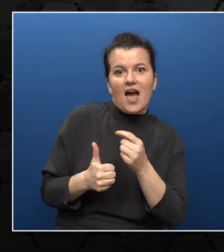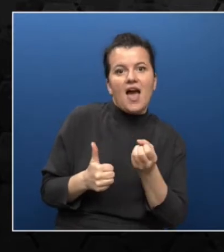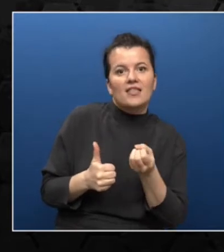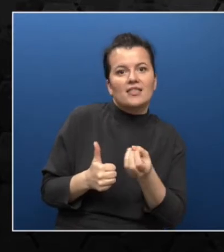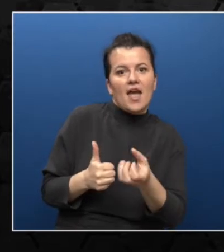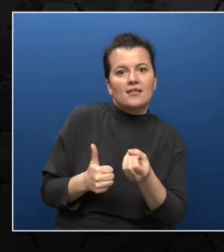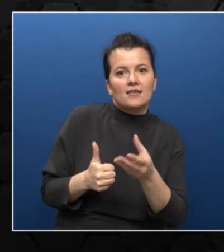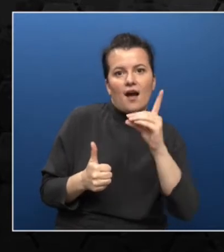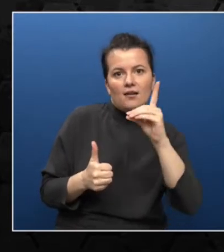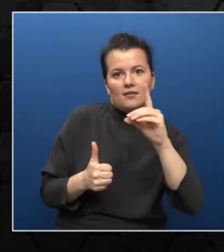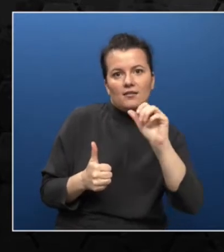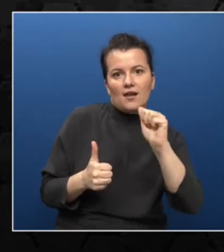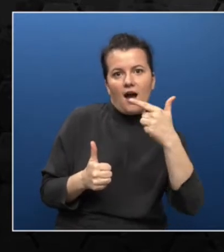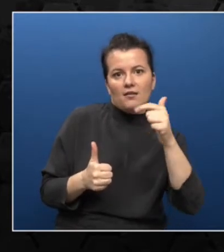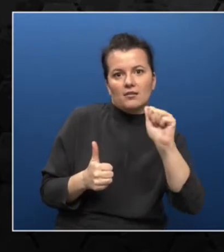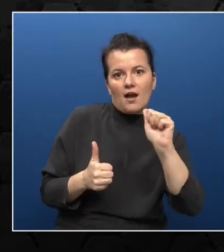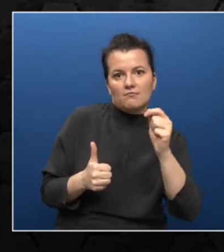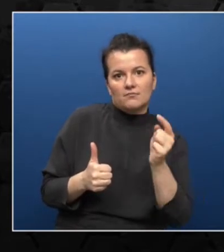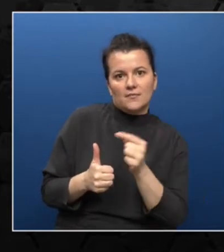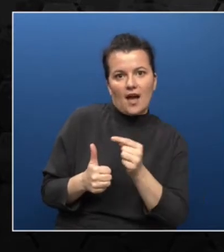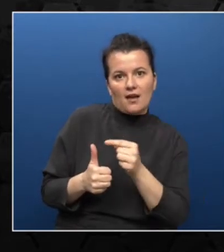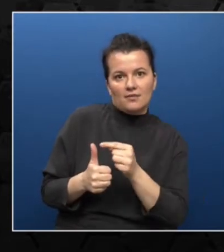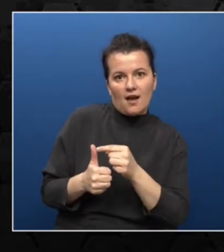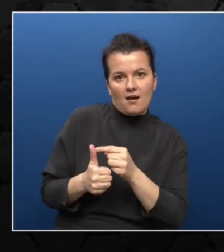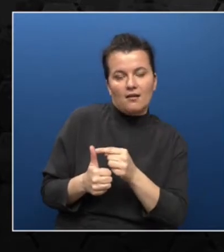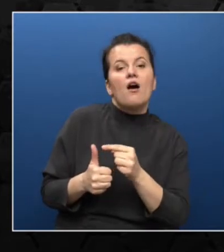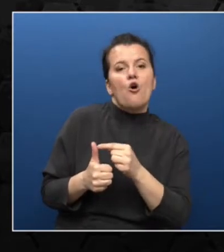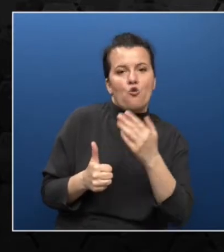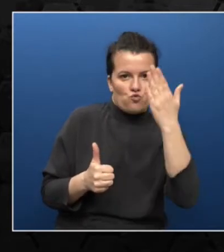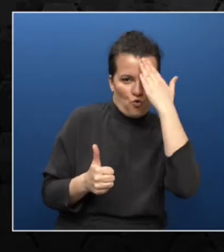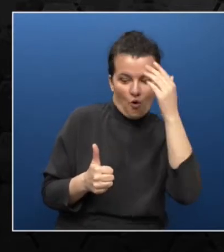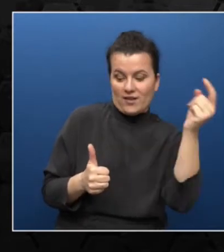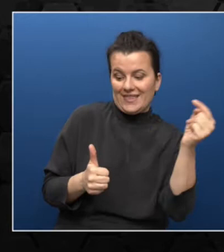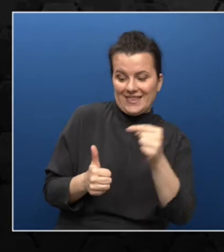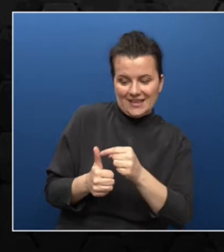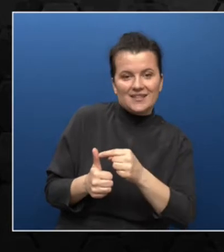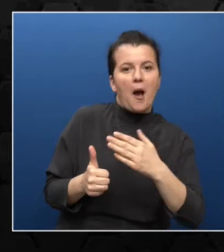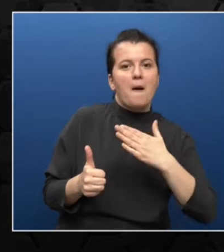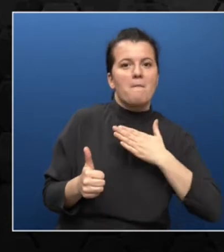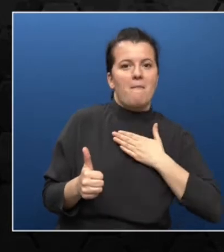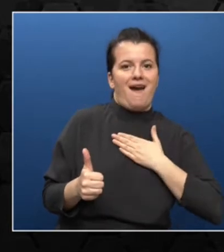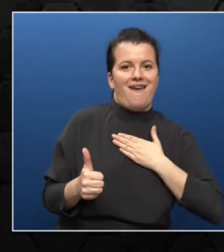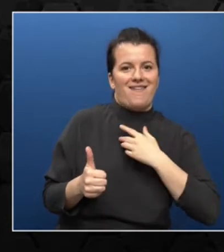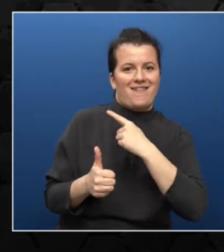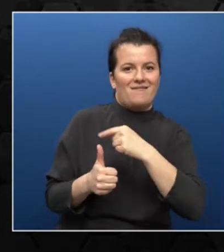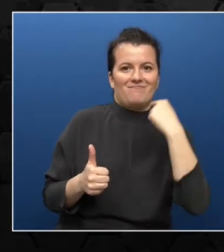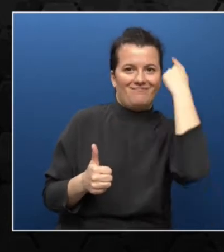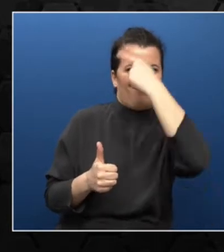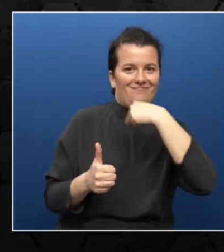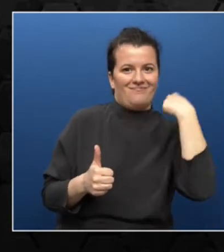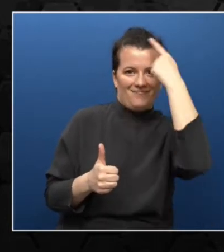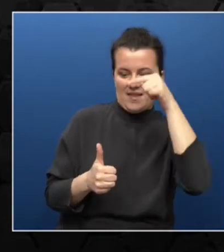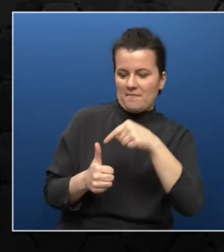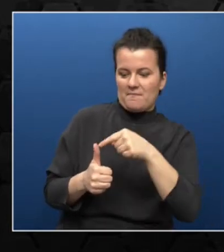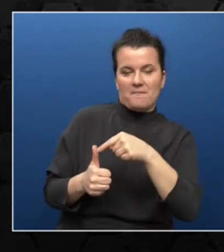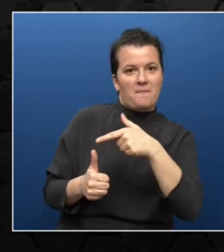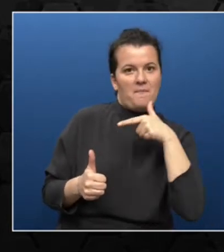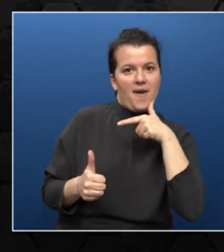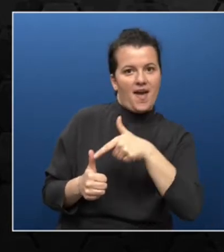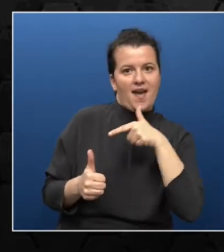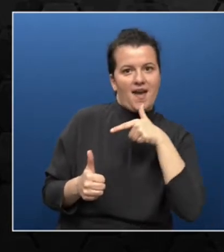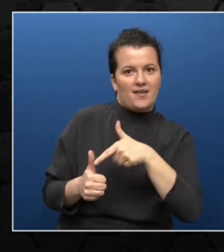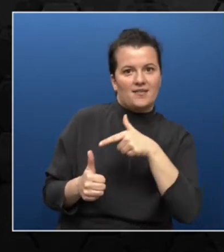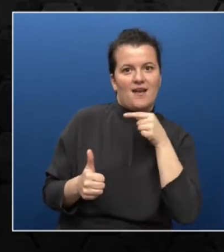is this? Kunal. So when you have the input data, which is the training data, and you also have the answer to that particular